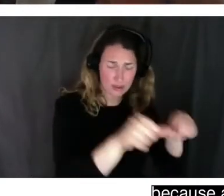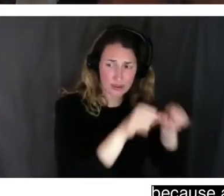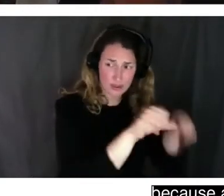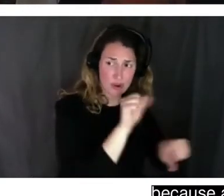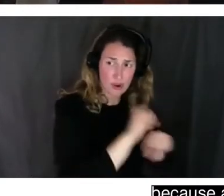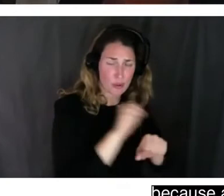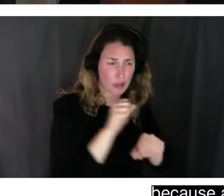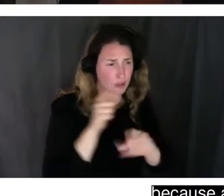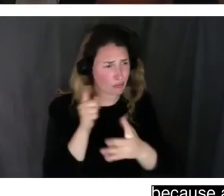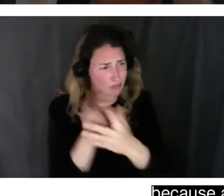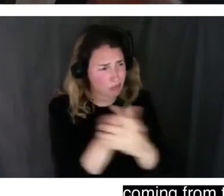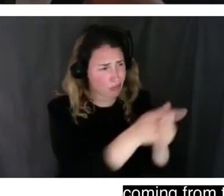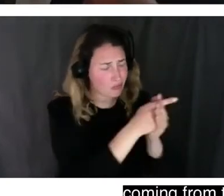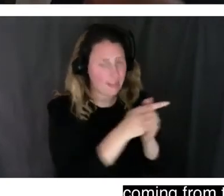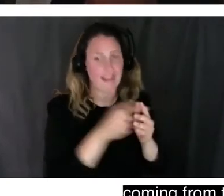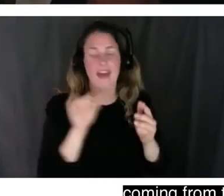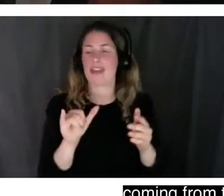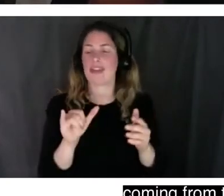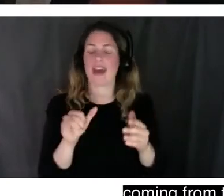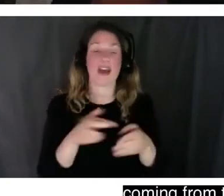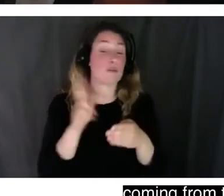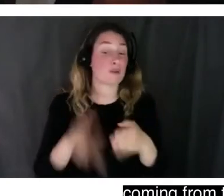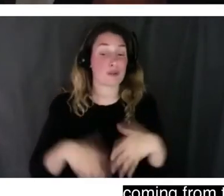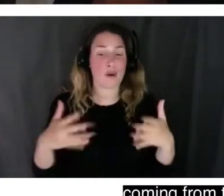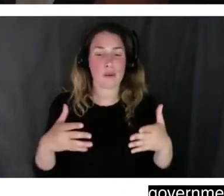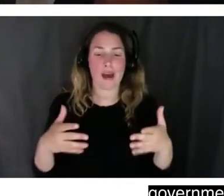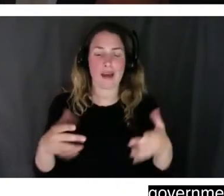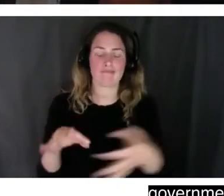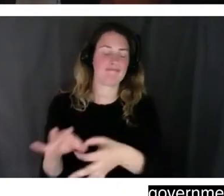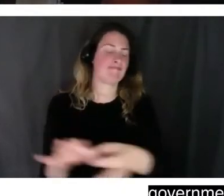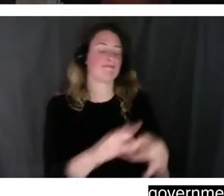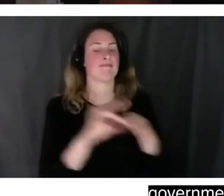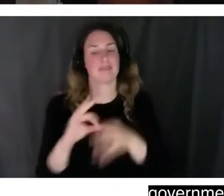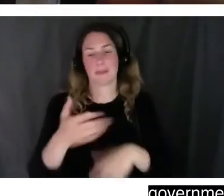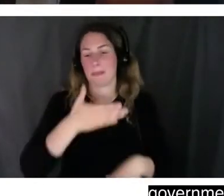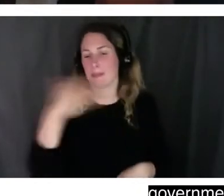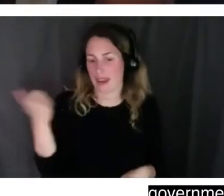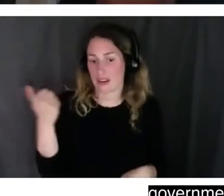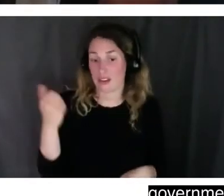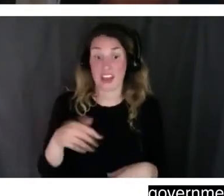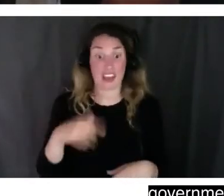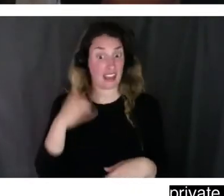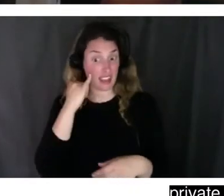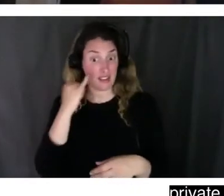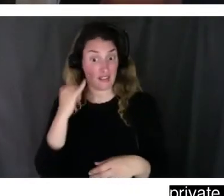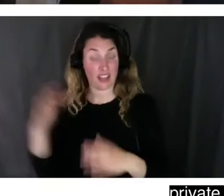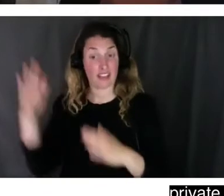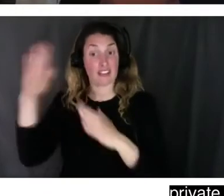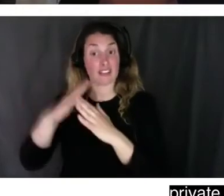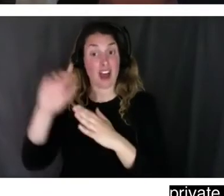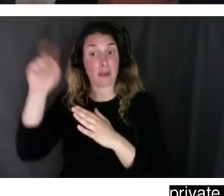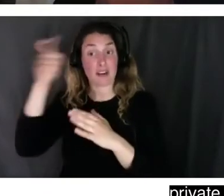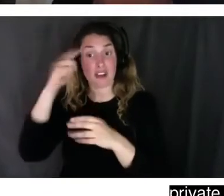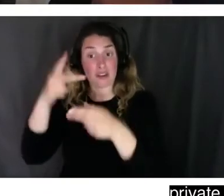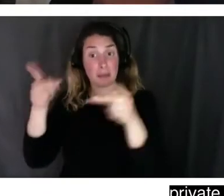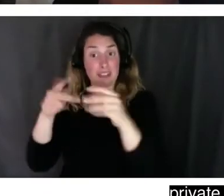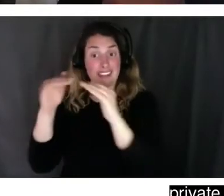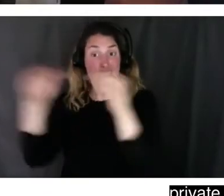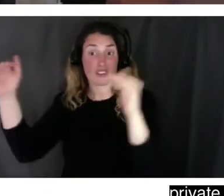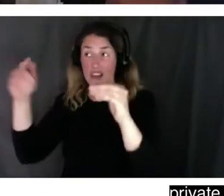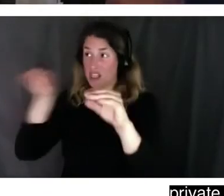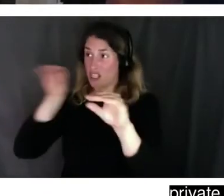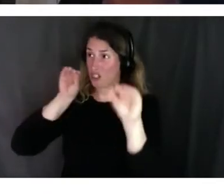as I said, there's influence that coming from the top down, meaning the federal government, that's sending messages to private industry, to all of